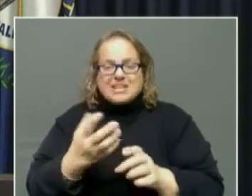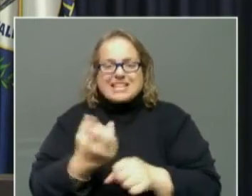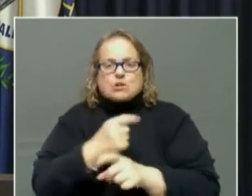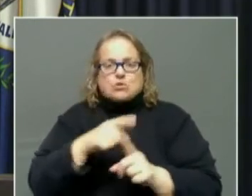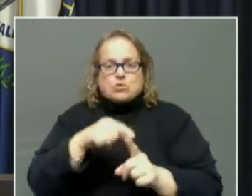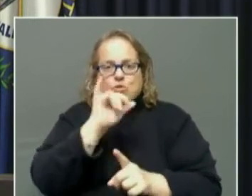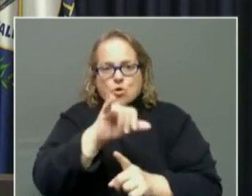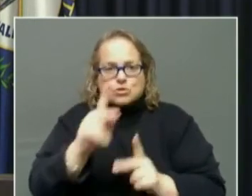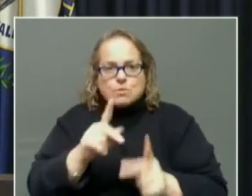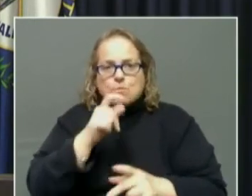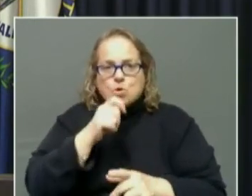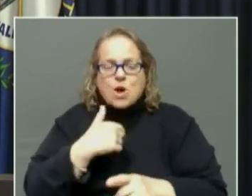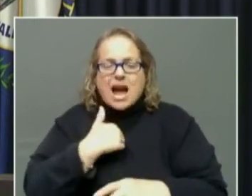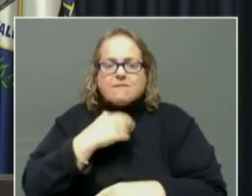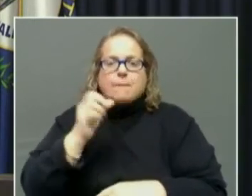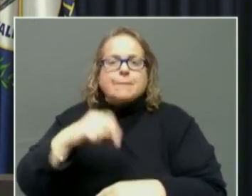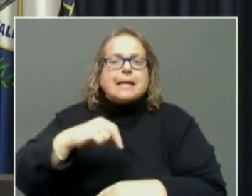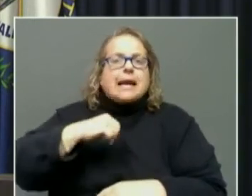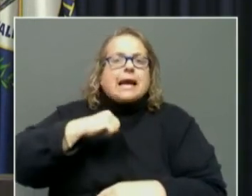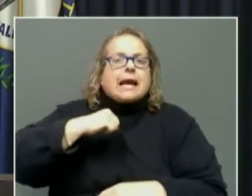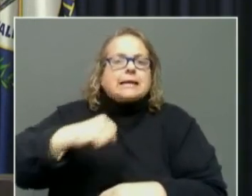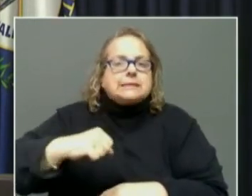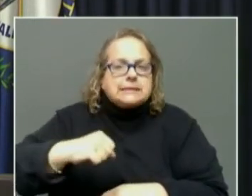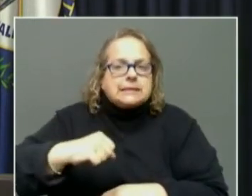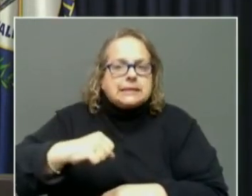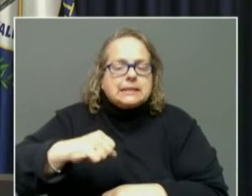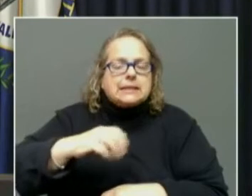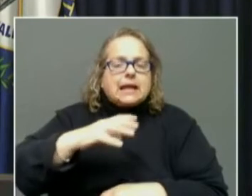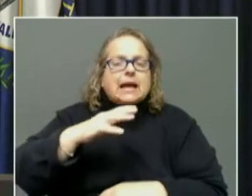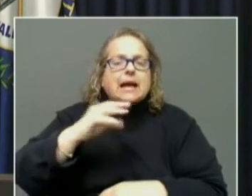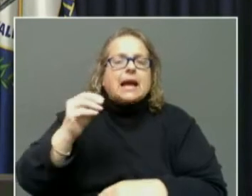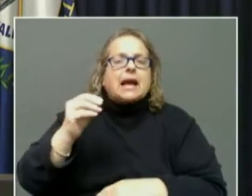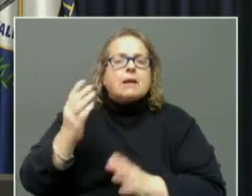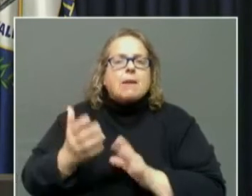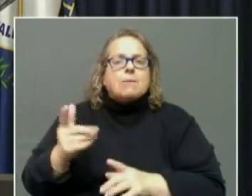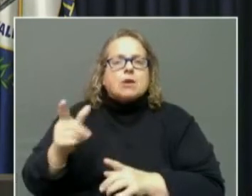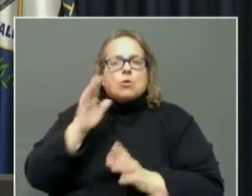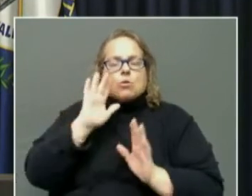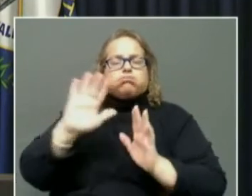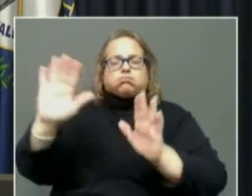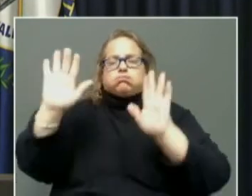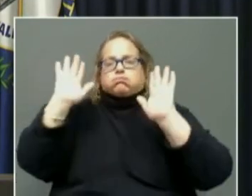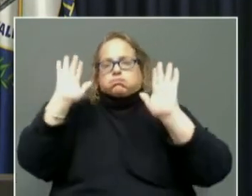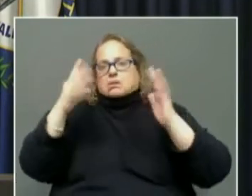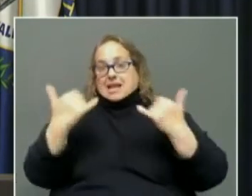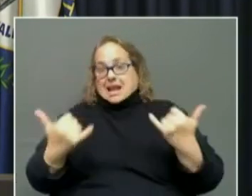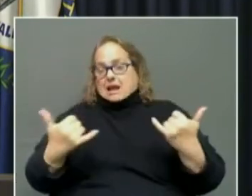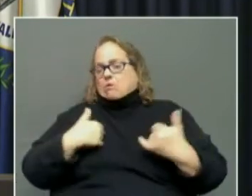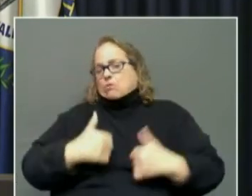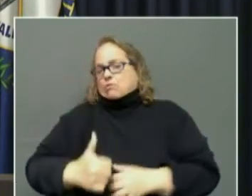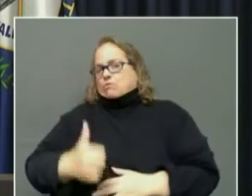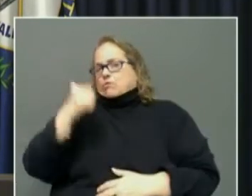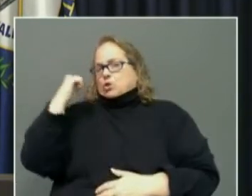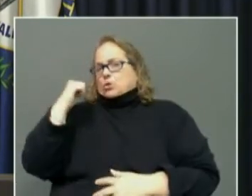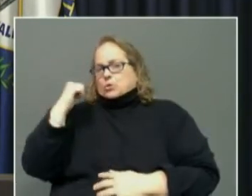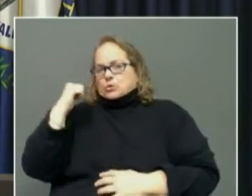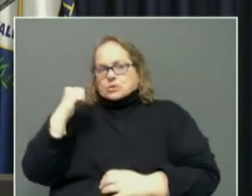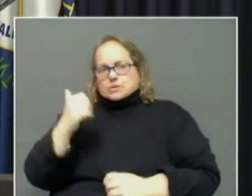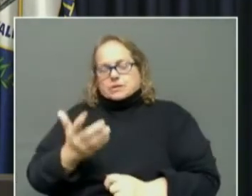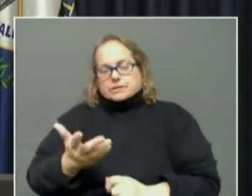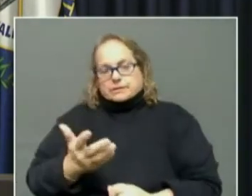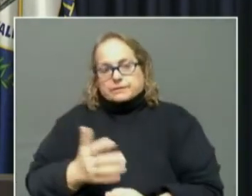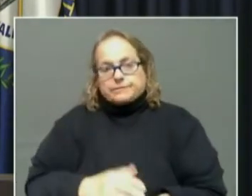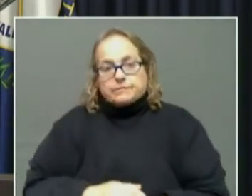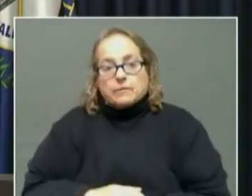have been hesitant, and that this might push them fully over to the side of, I'm not going to get this? Yeah, so we've been